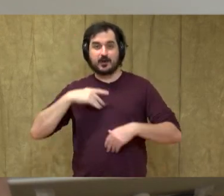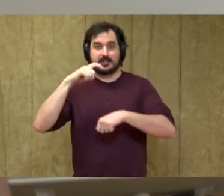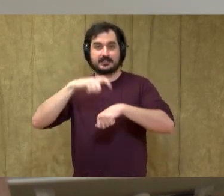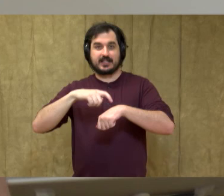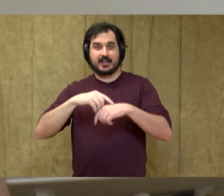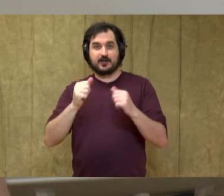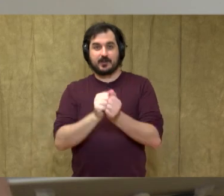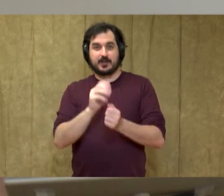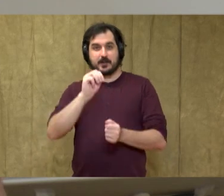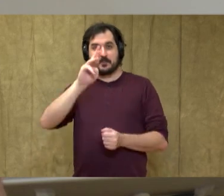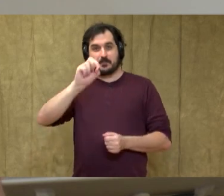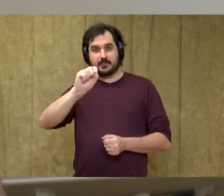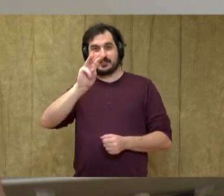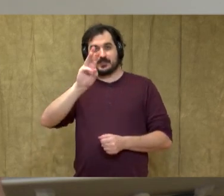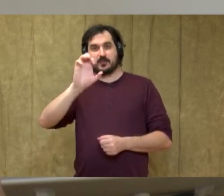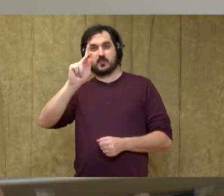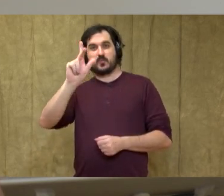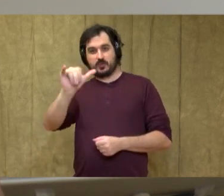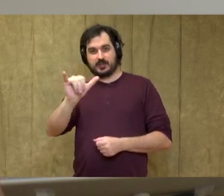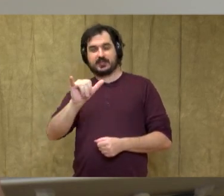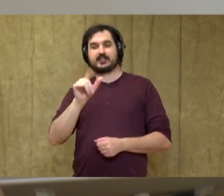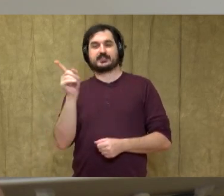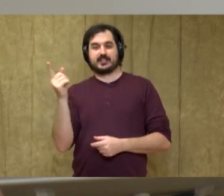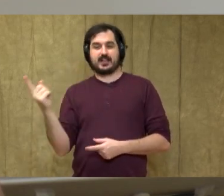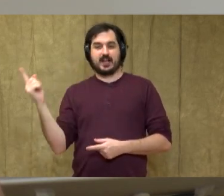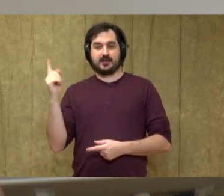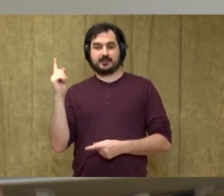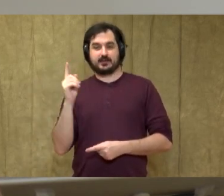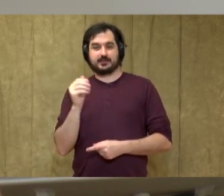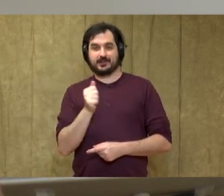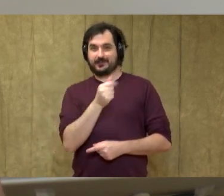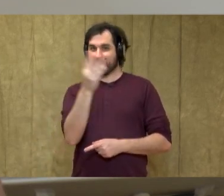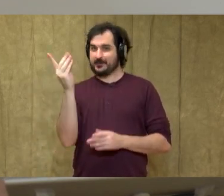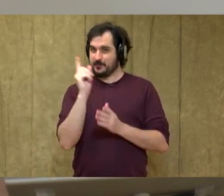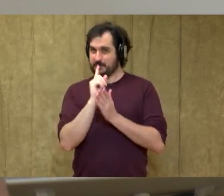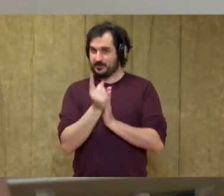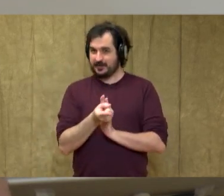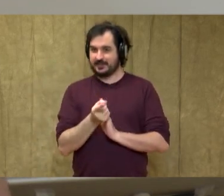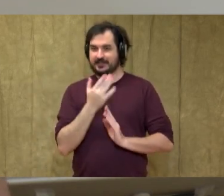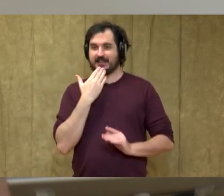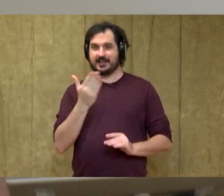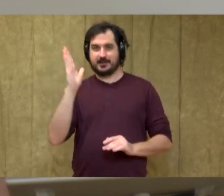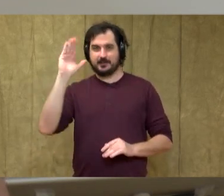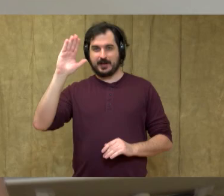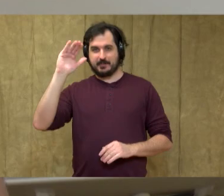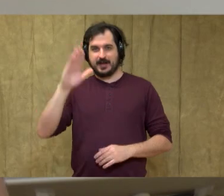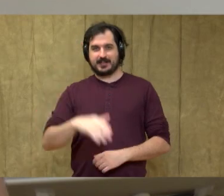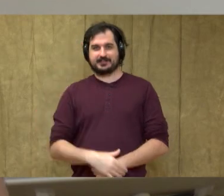Miss Weekly as she comes up in just a few minutes. Thank you.